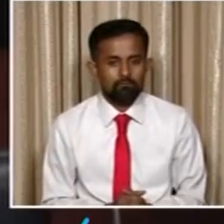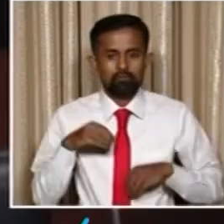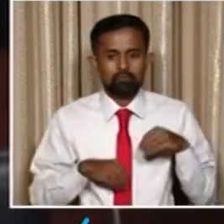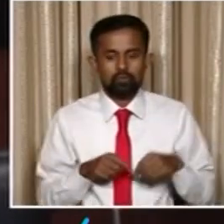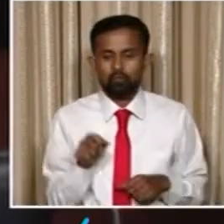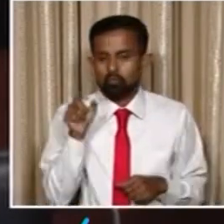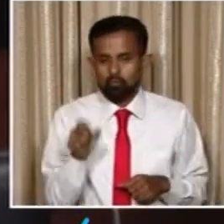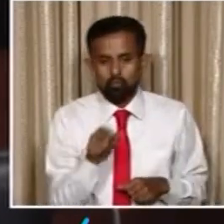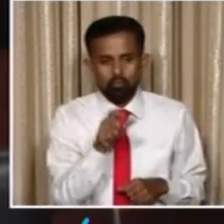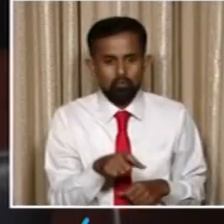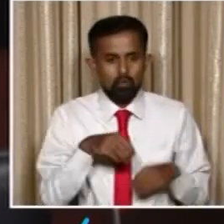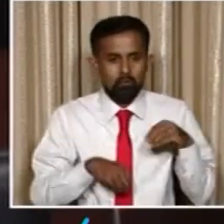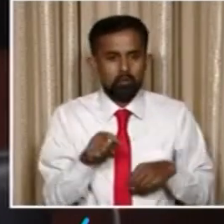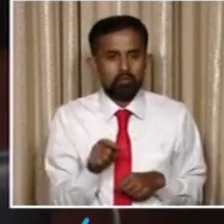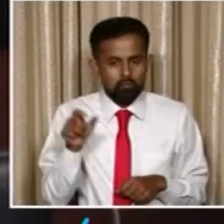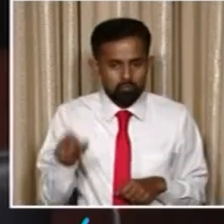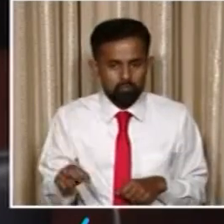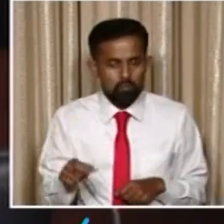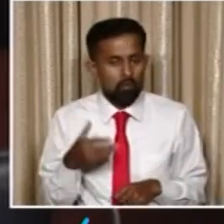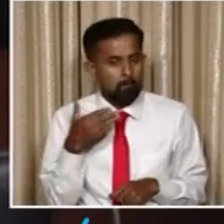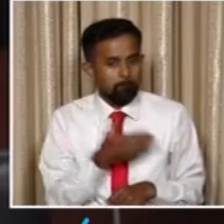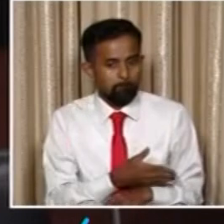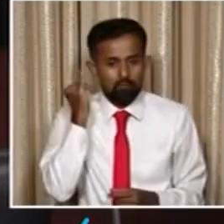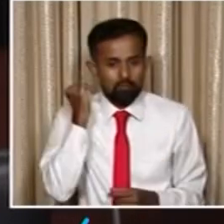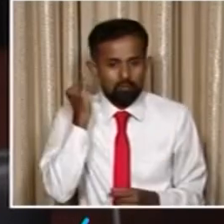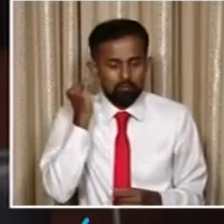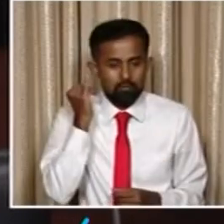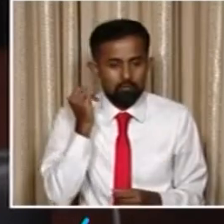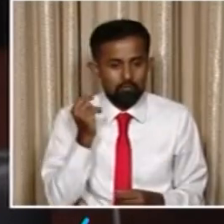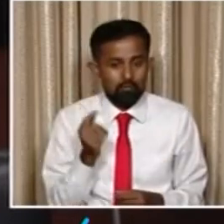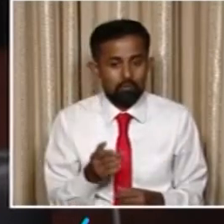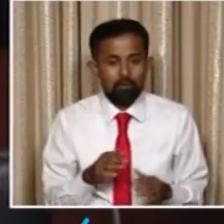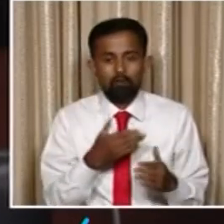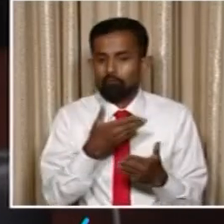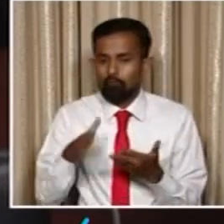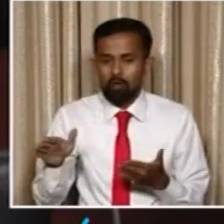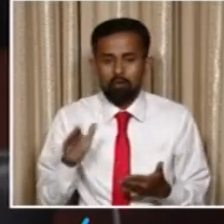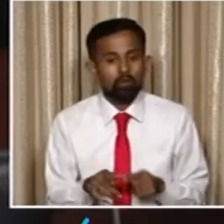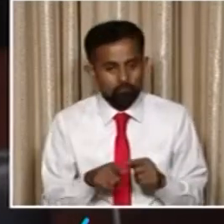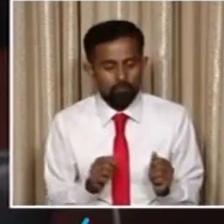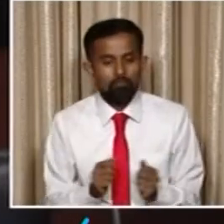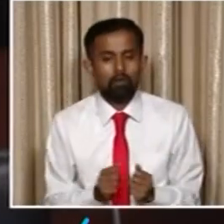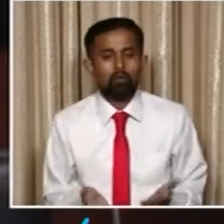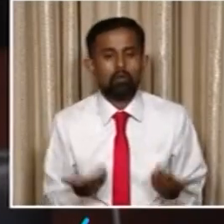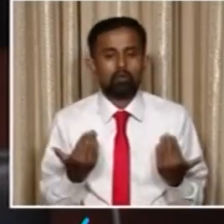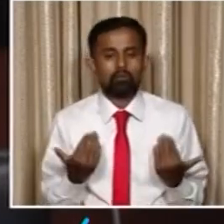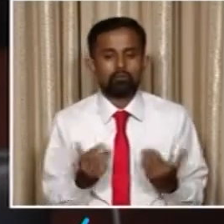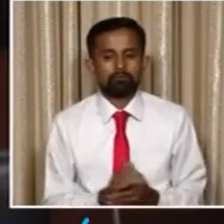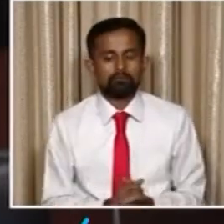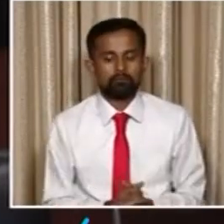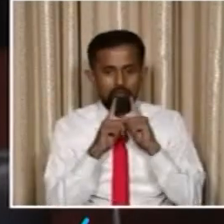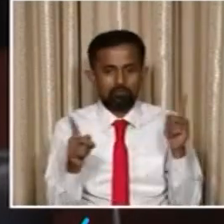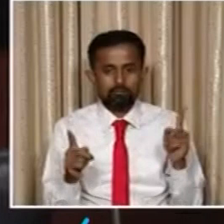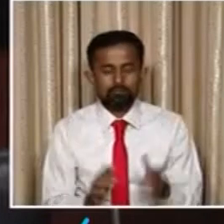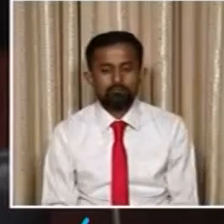absolute no. If we really don't want to have interference, let the professionals handle it. So there have been lots of issues by ministers getting